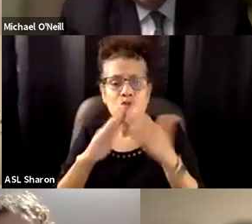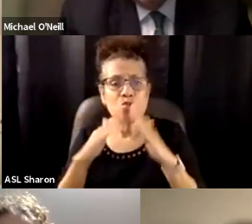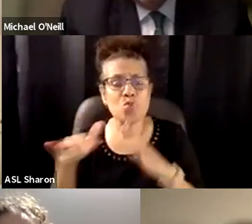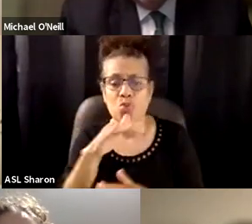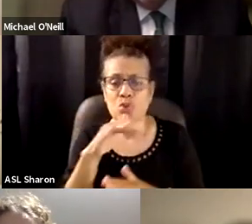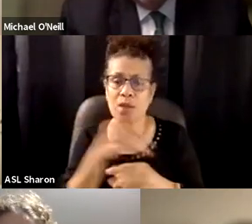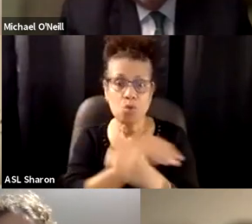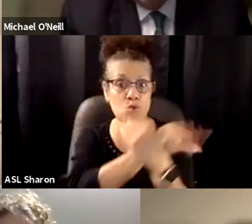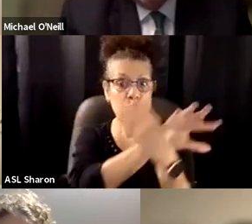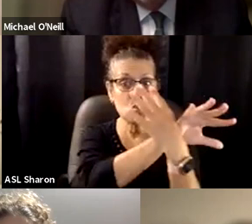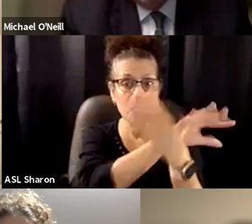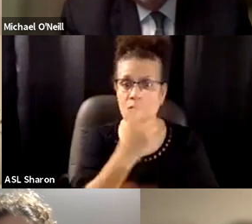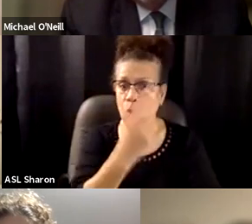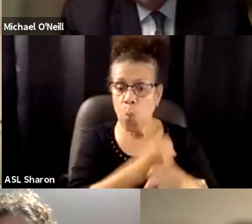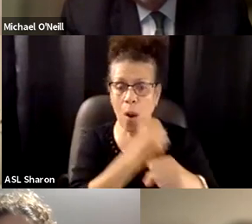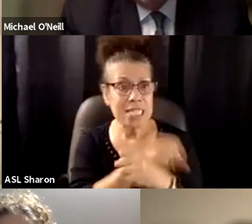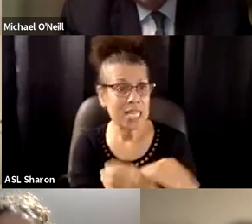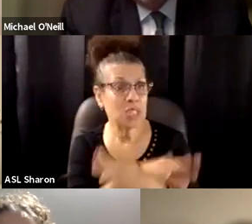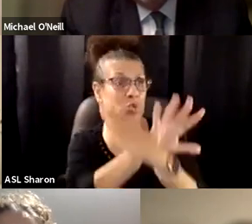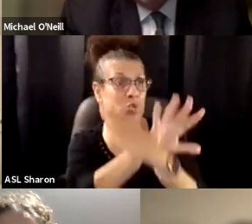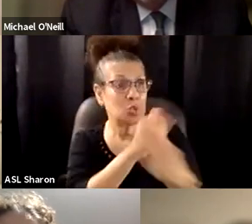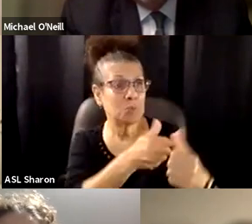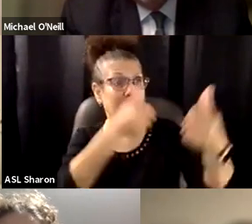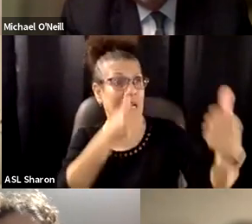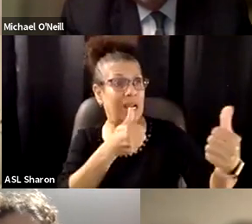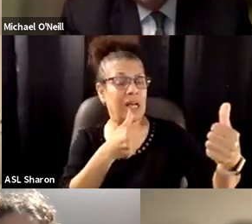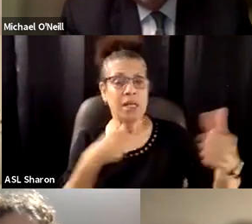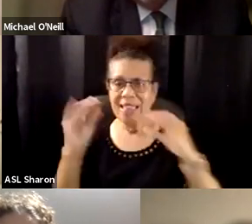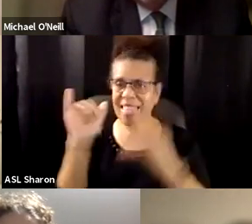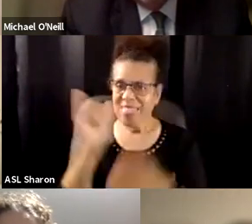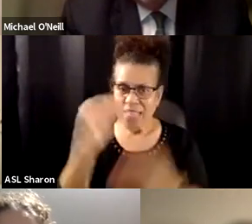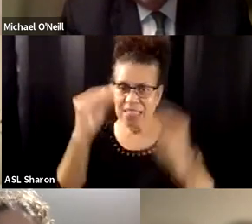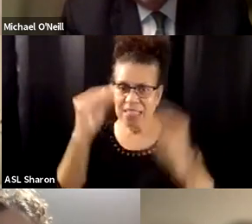zoom for a year was removed